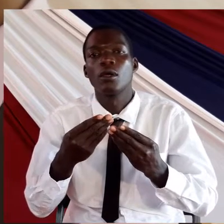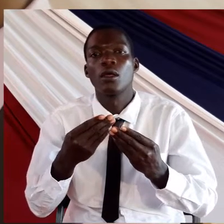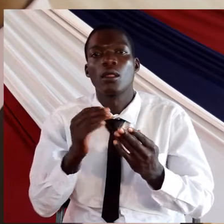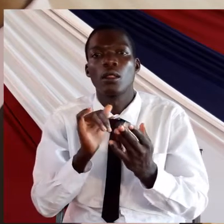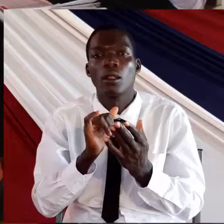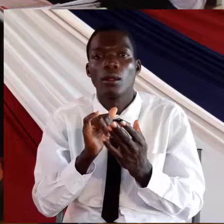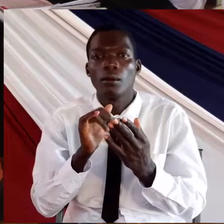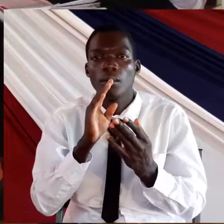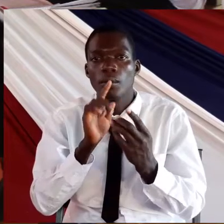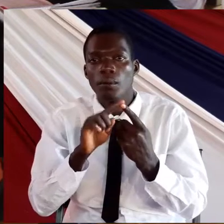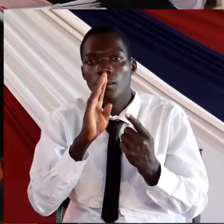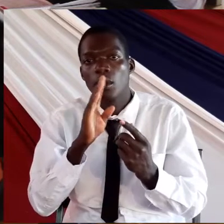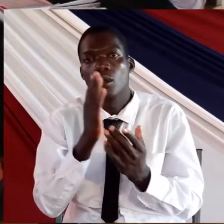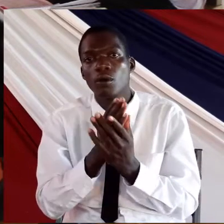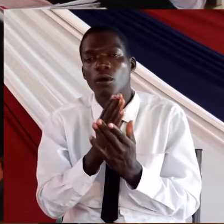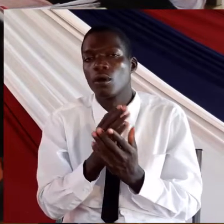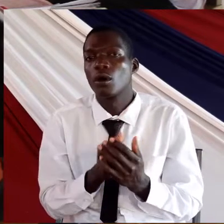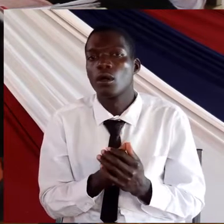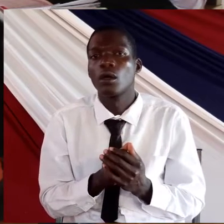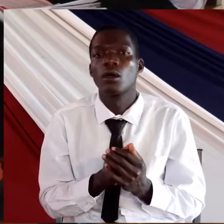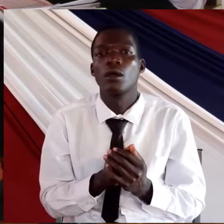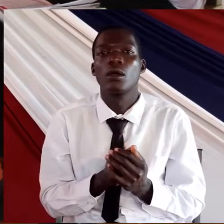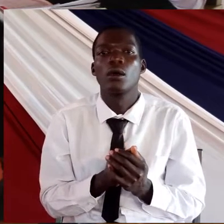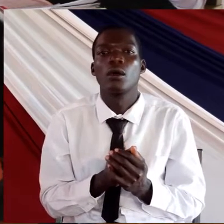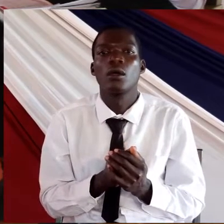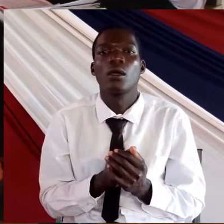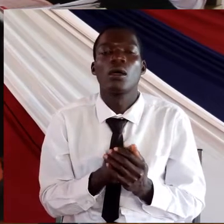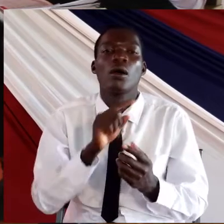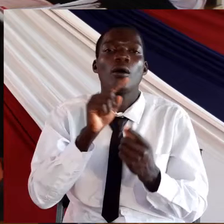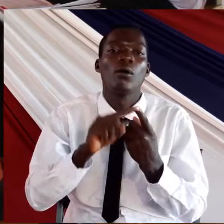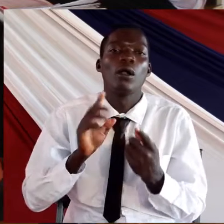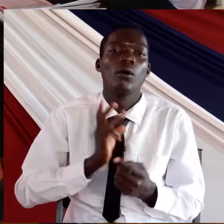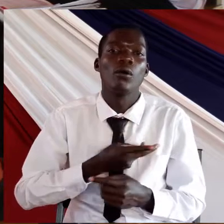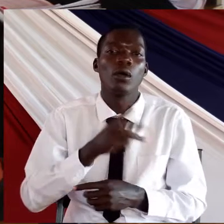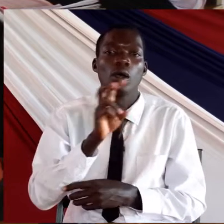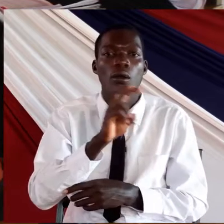position? All right, thank you. When we look at